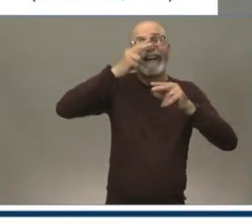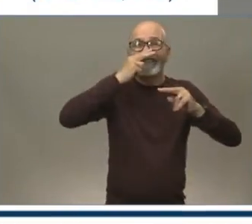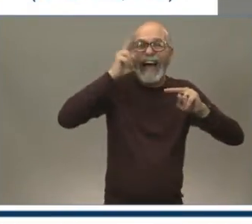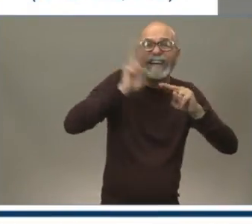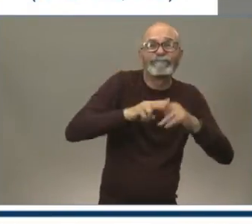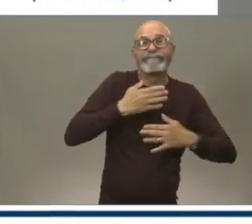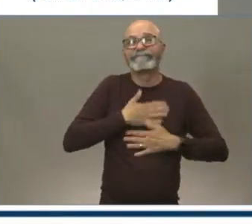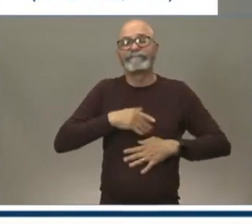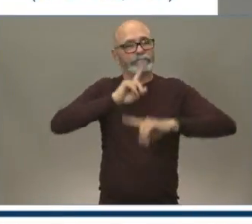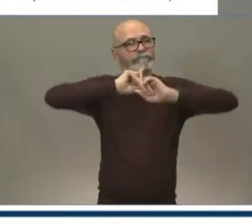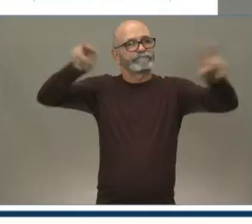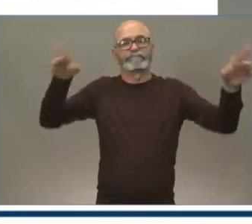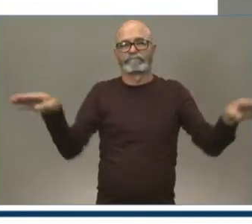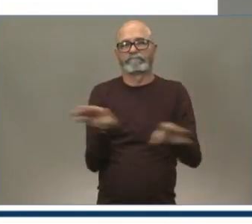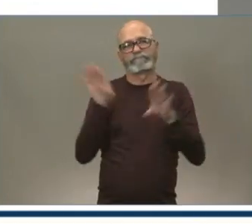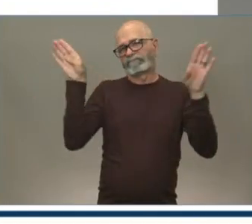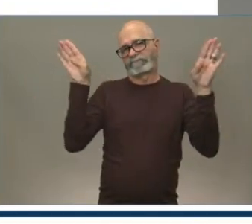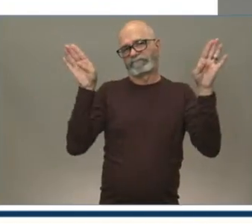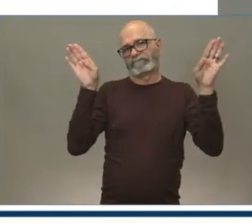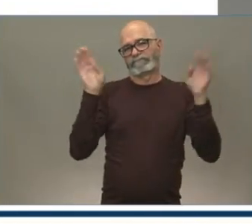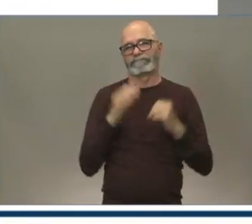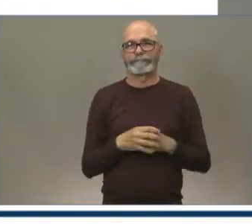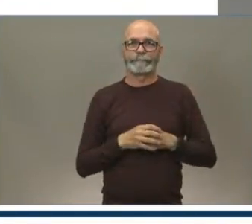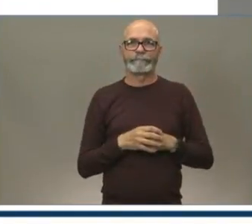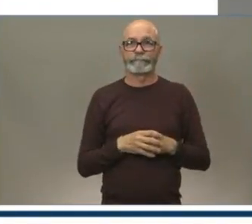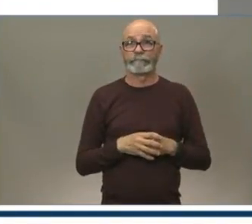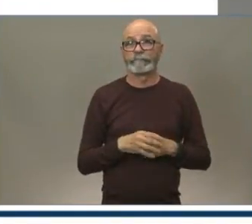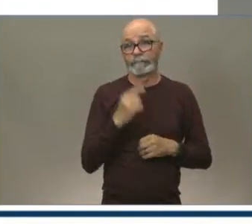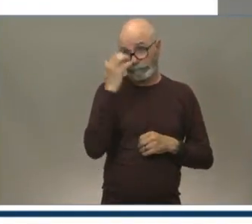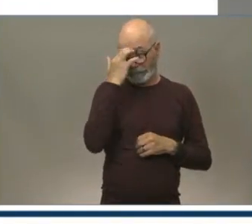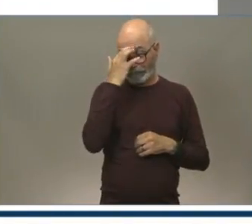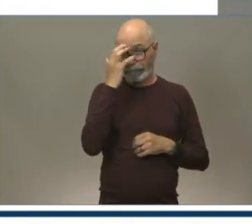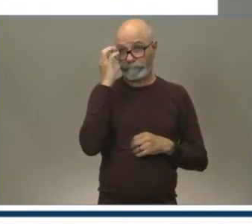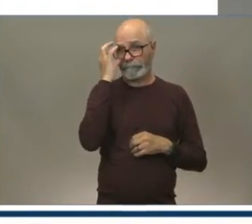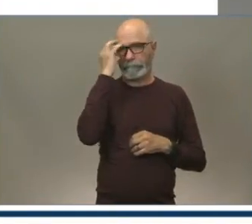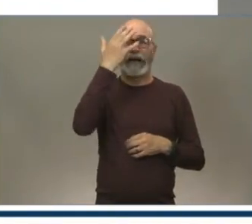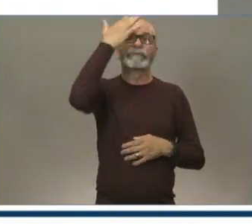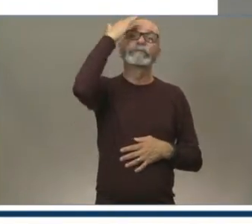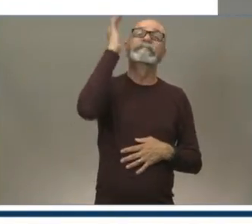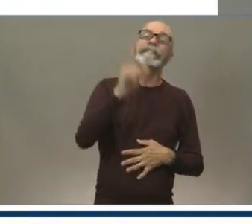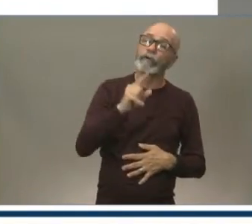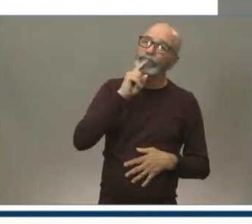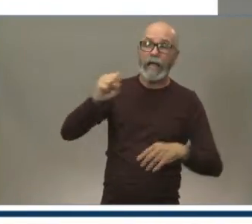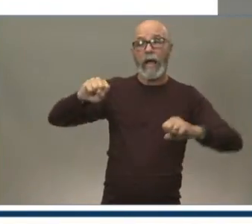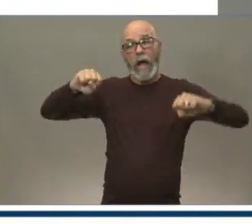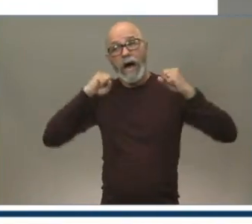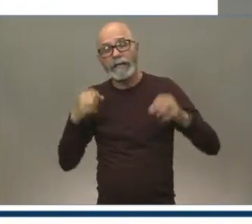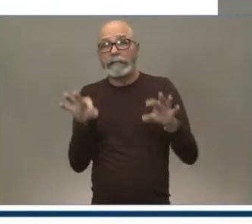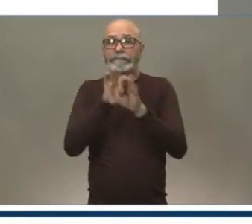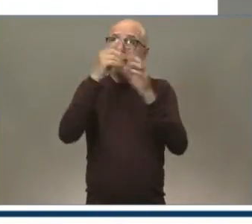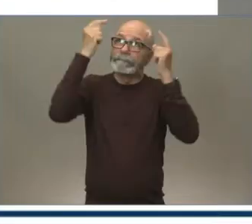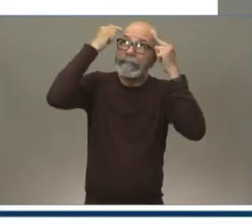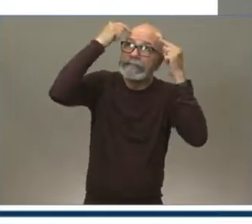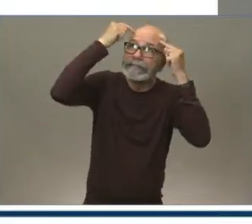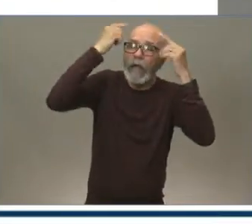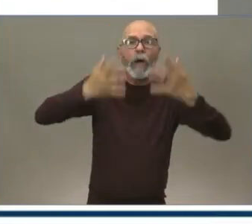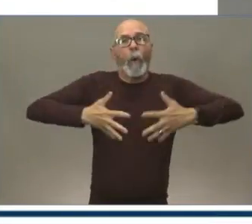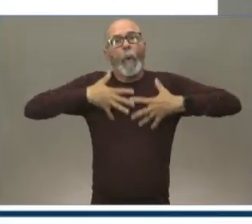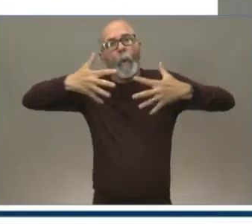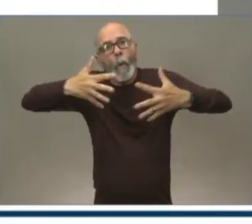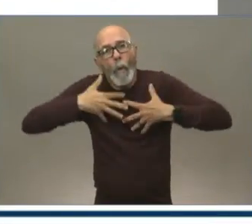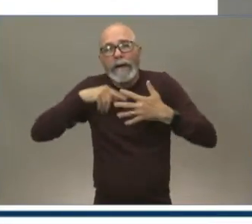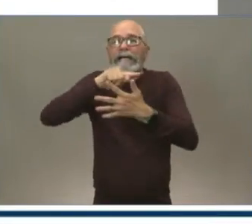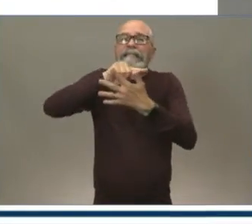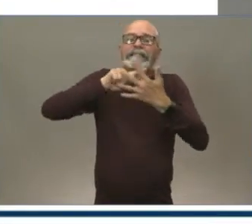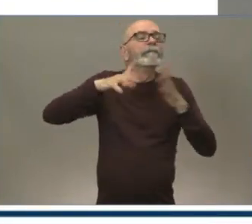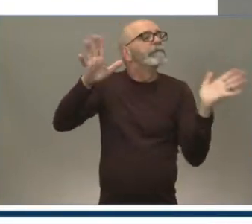closed. Recognizing the importance of physical activity for mental and physical health, people can and should get outdoors.